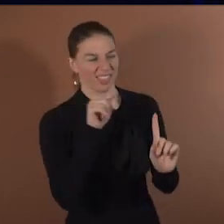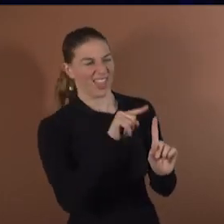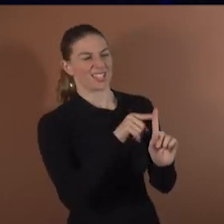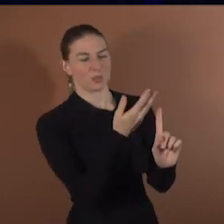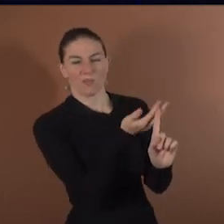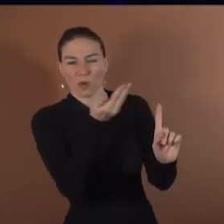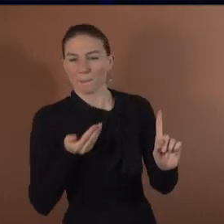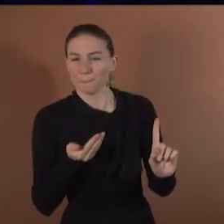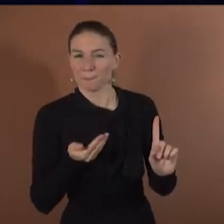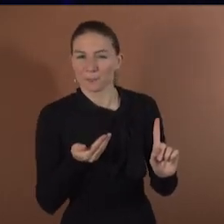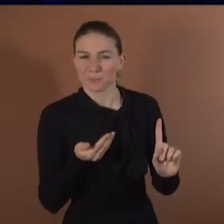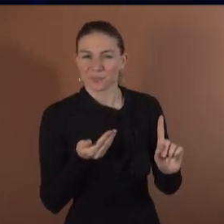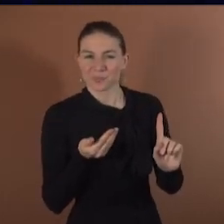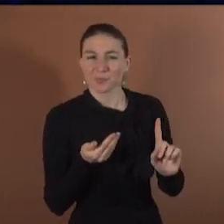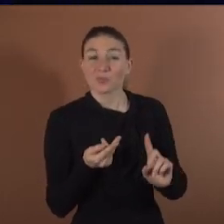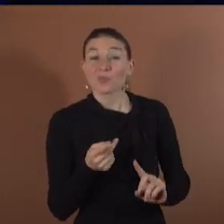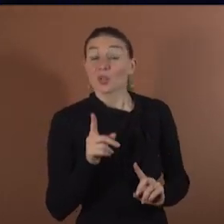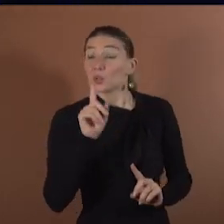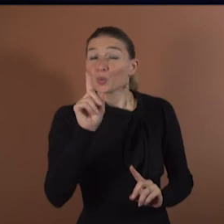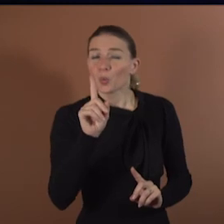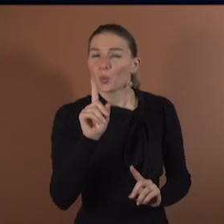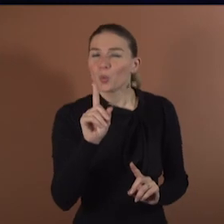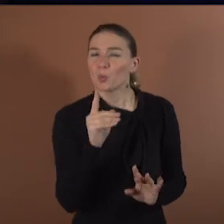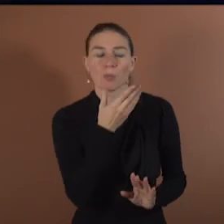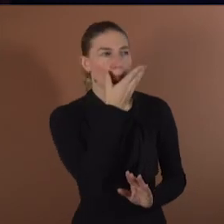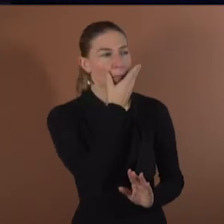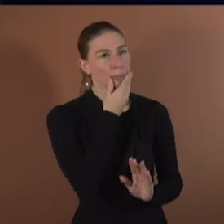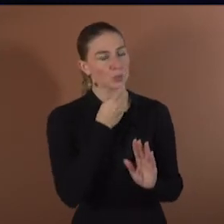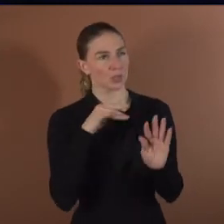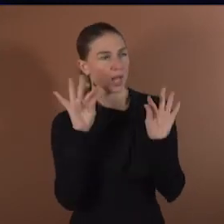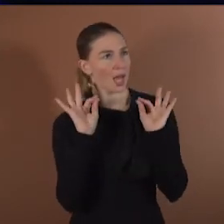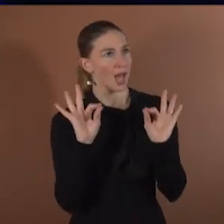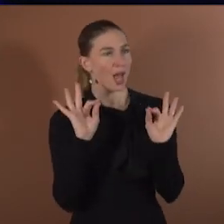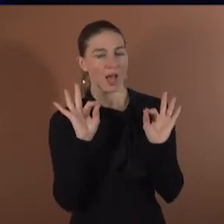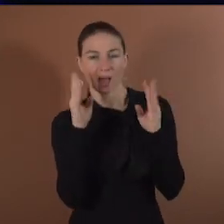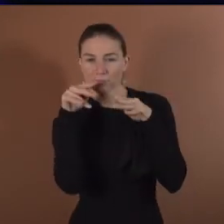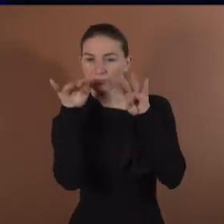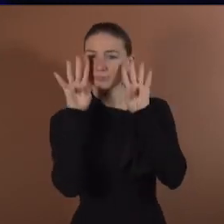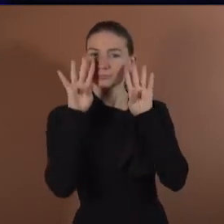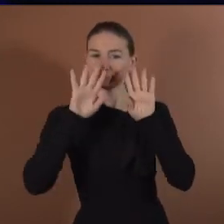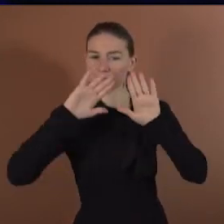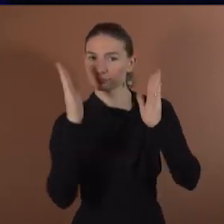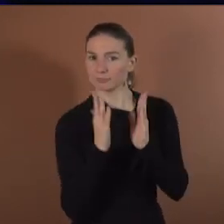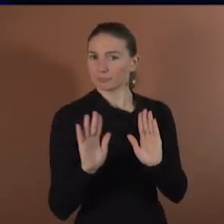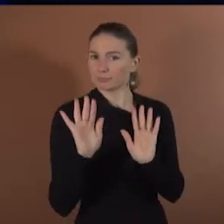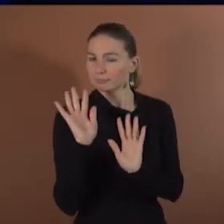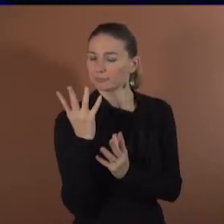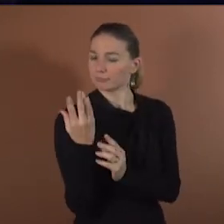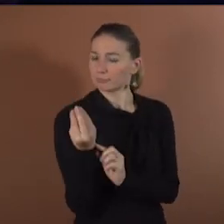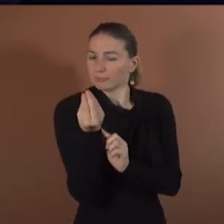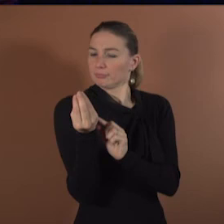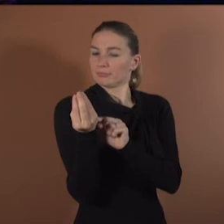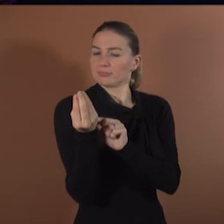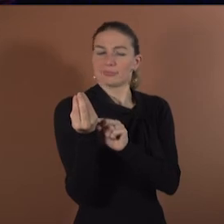there's more to this than just beauty. There's more to this than just aesthetics, because this is also a powerful, profound secret